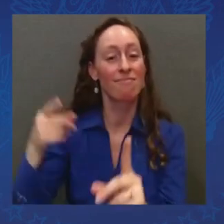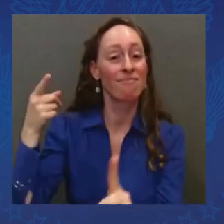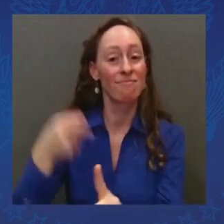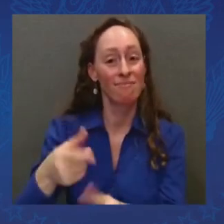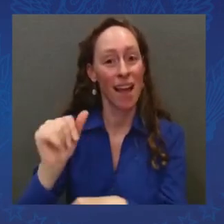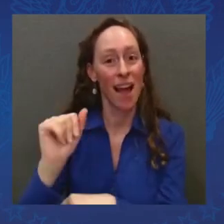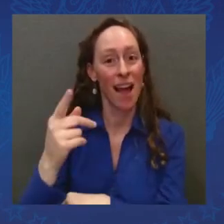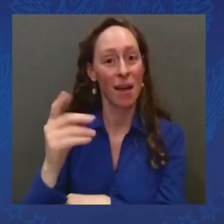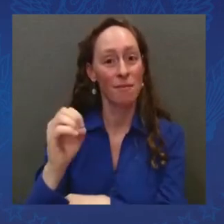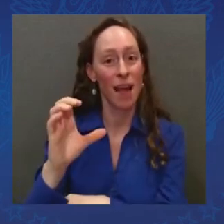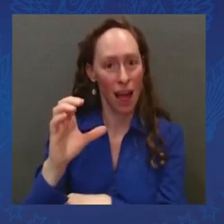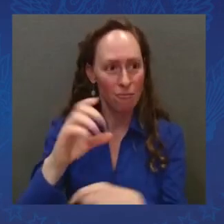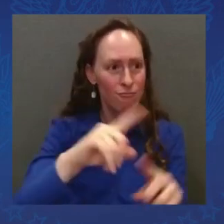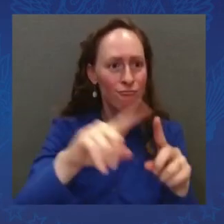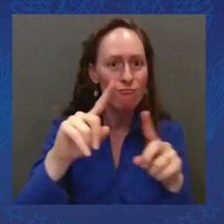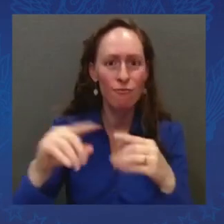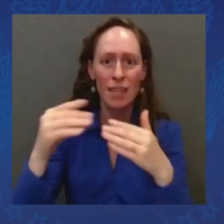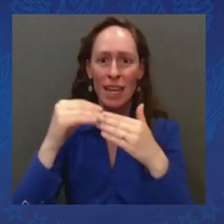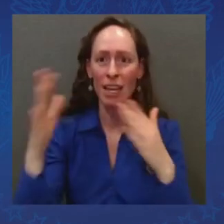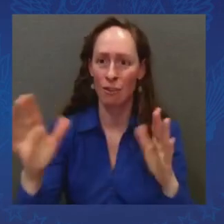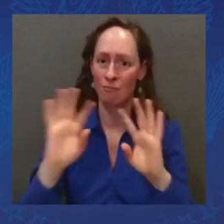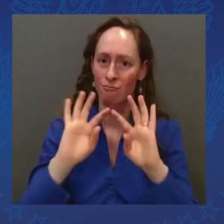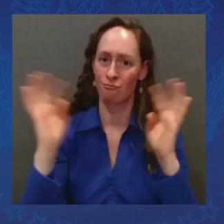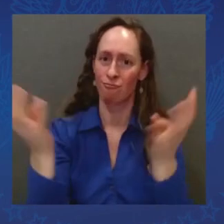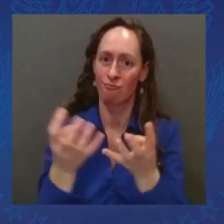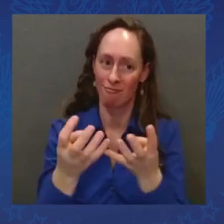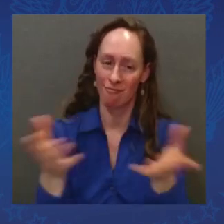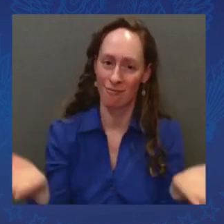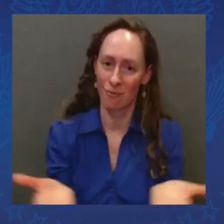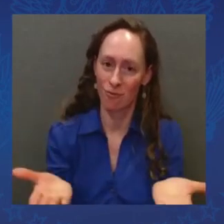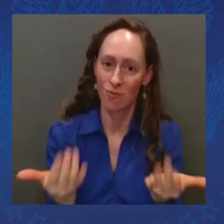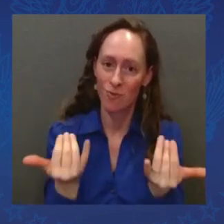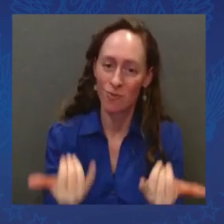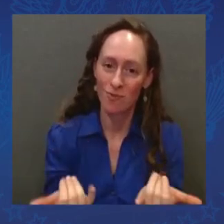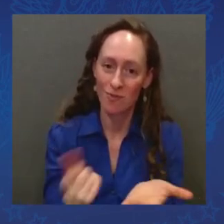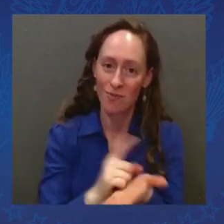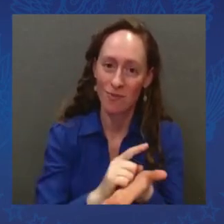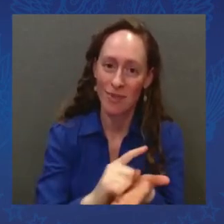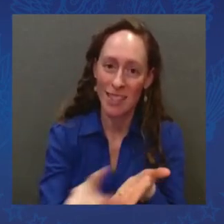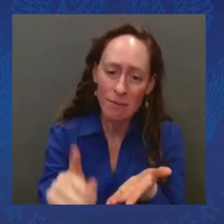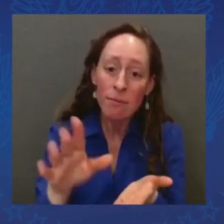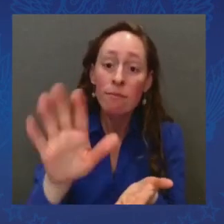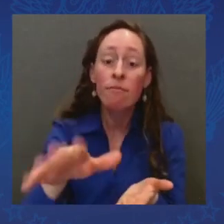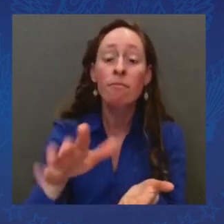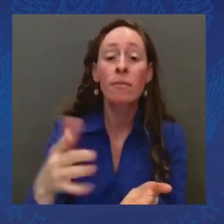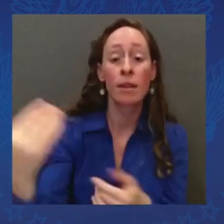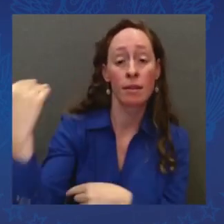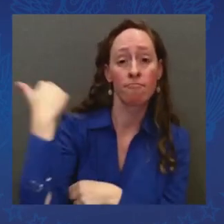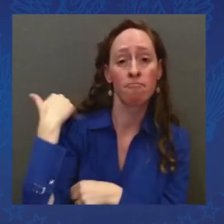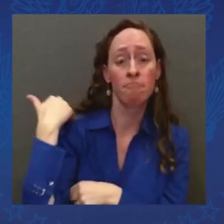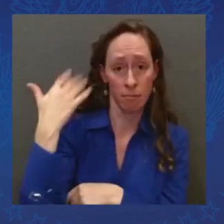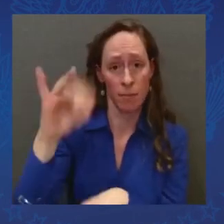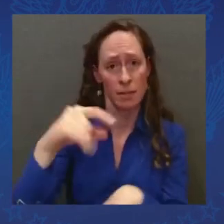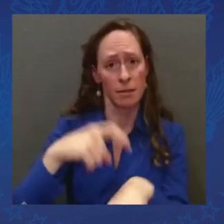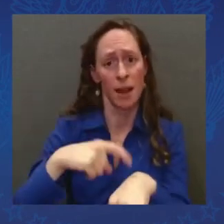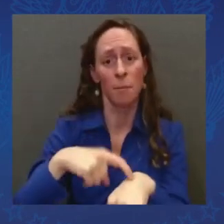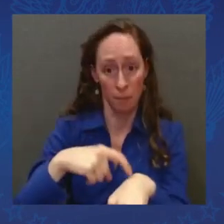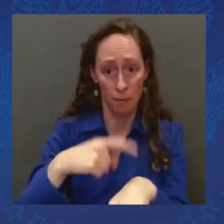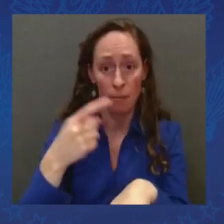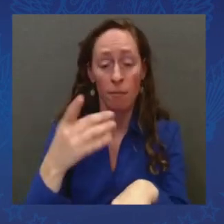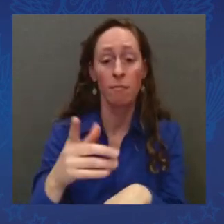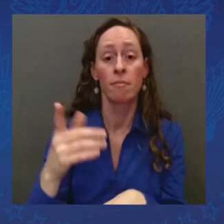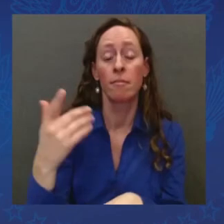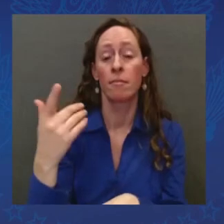about a year and a day ago, we met in Bali on the sidelines of the G20. Since then,